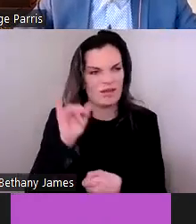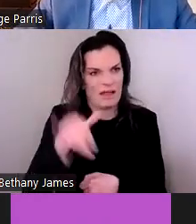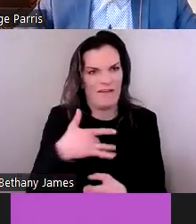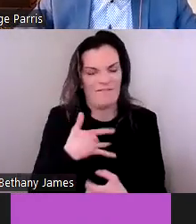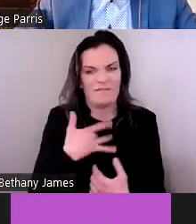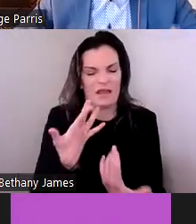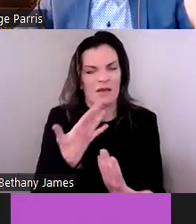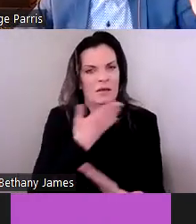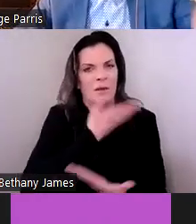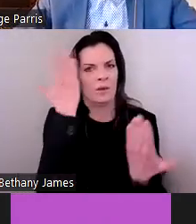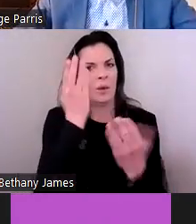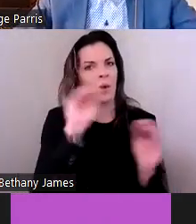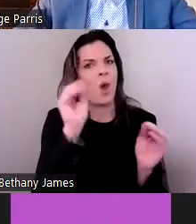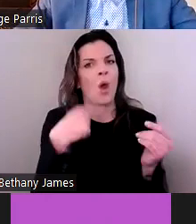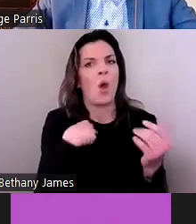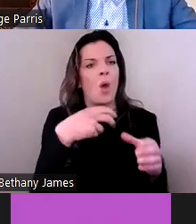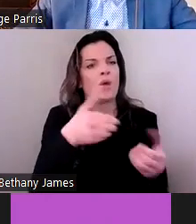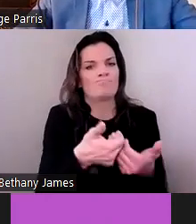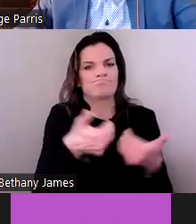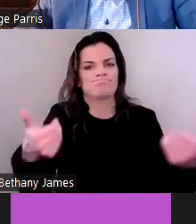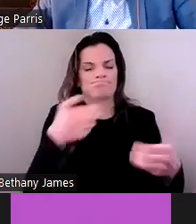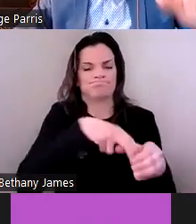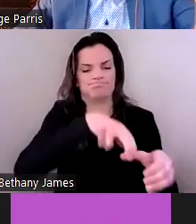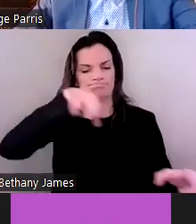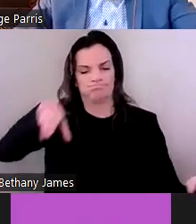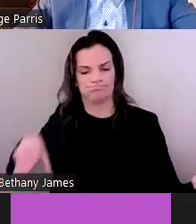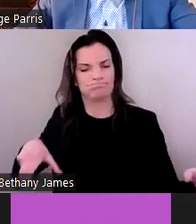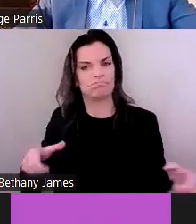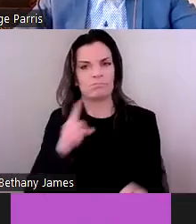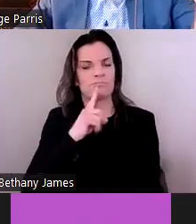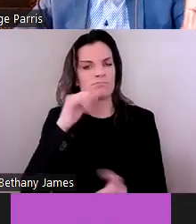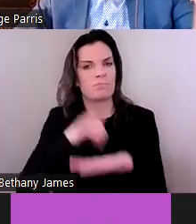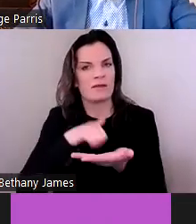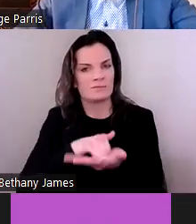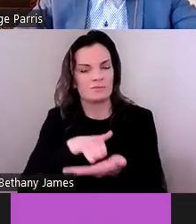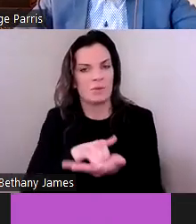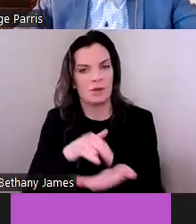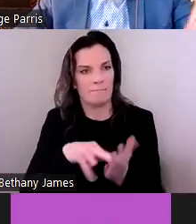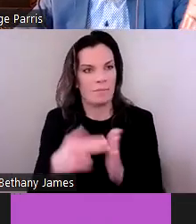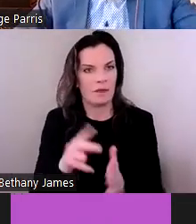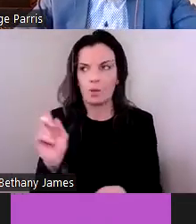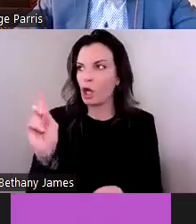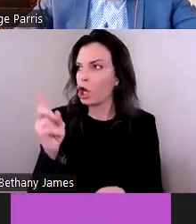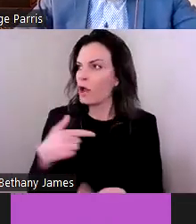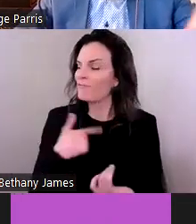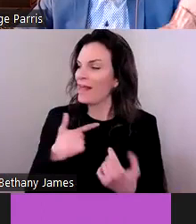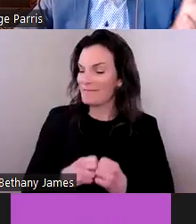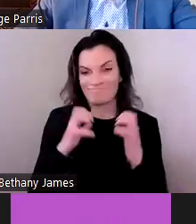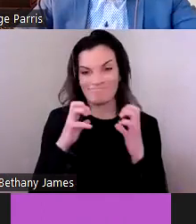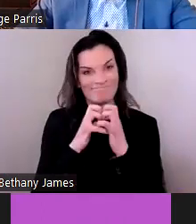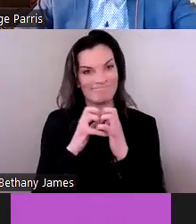So understand that. Well-being improvement, pace, safety,